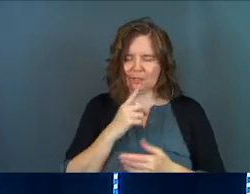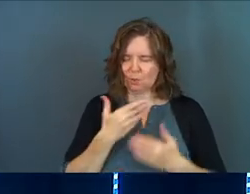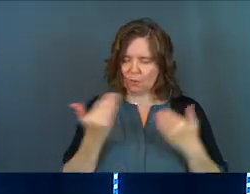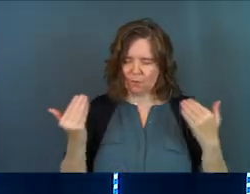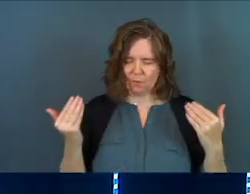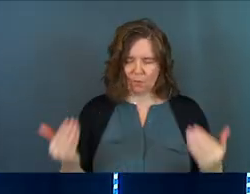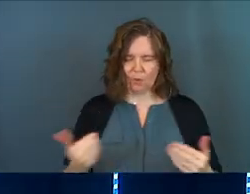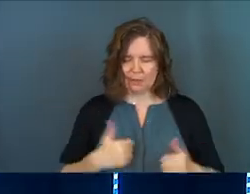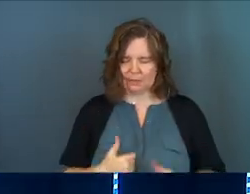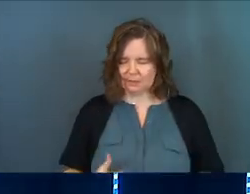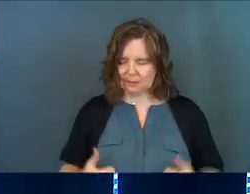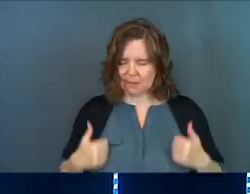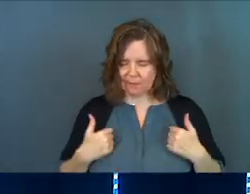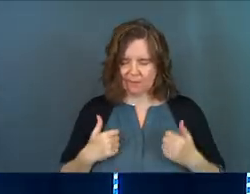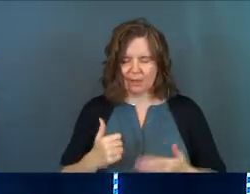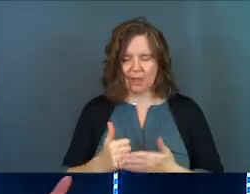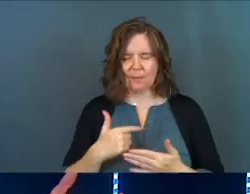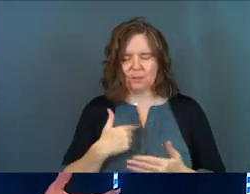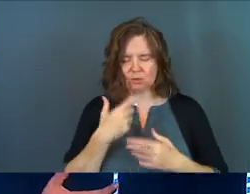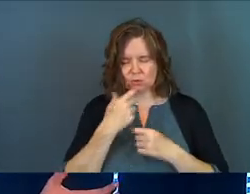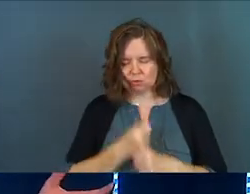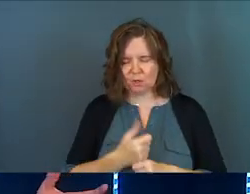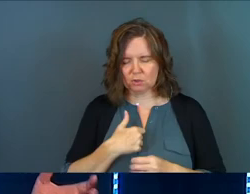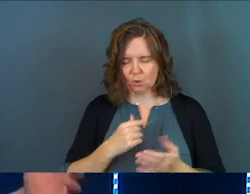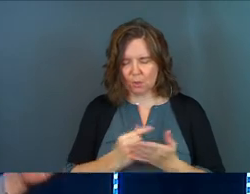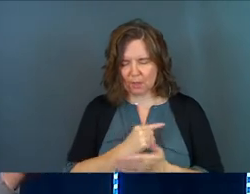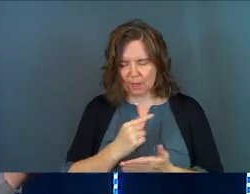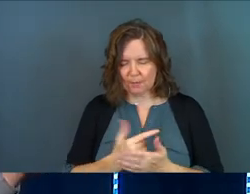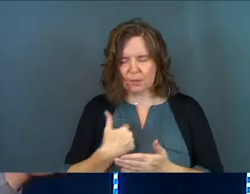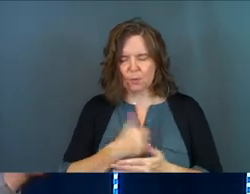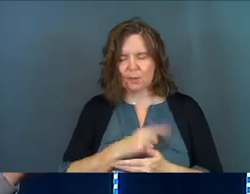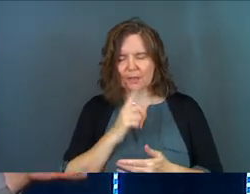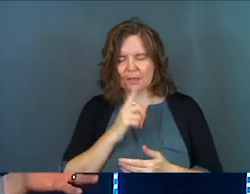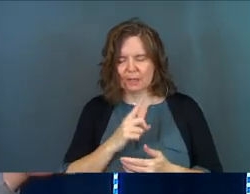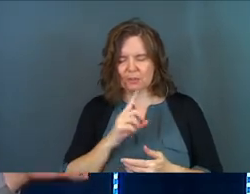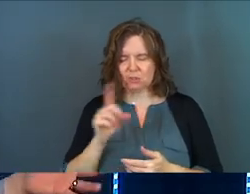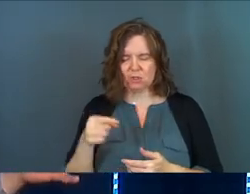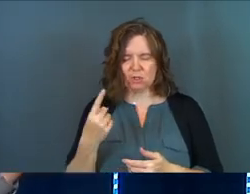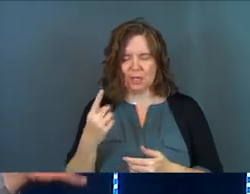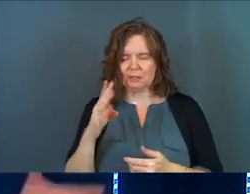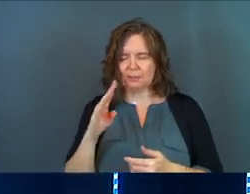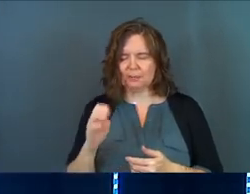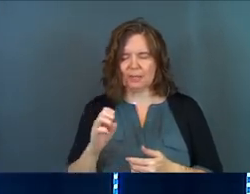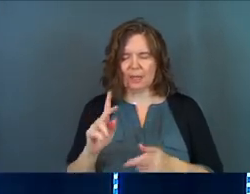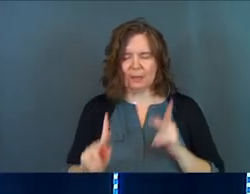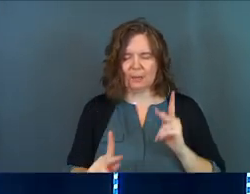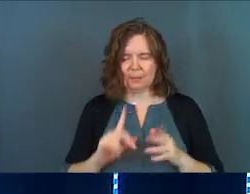to go forward in this life. Help us to trust your gospel, that we can actually just be